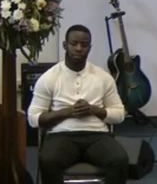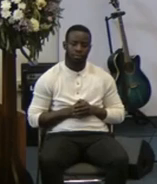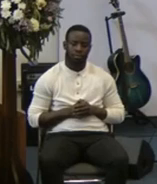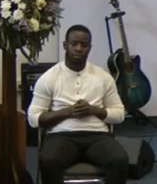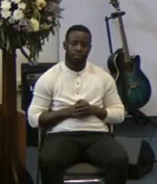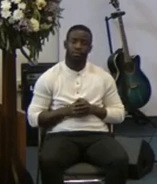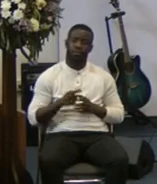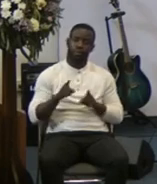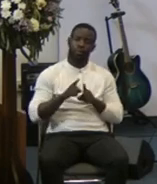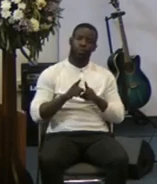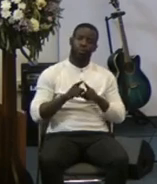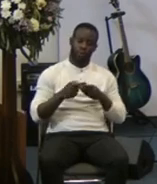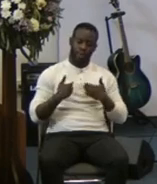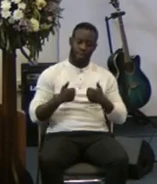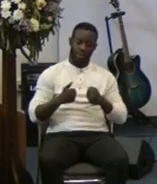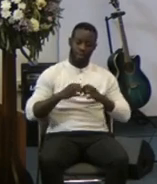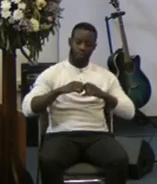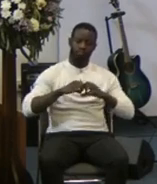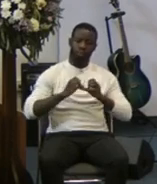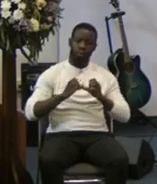And Lord, heal broken hearts.